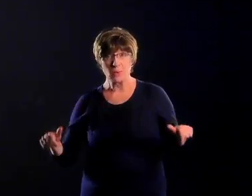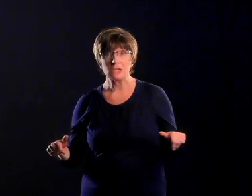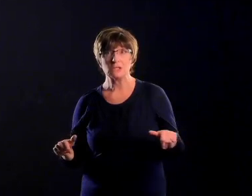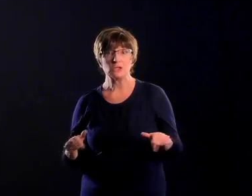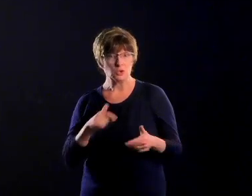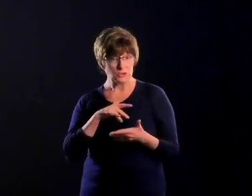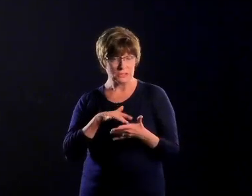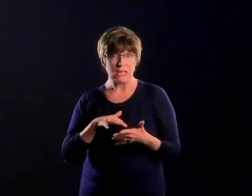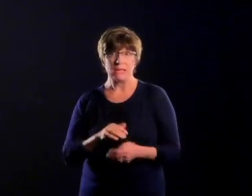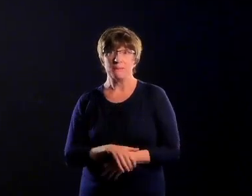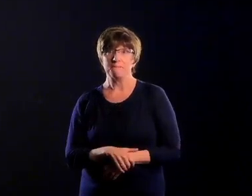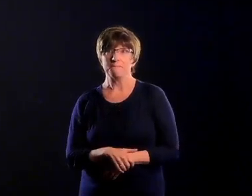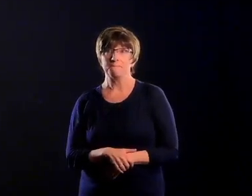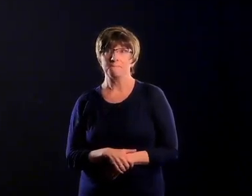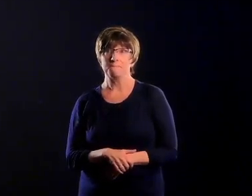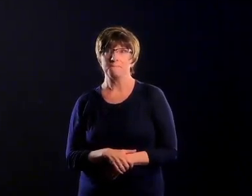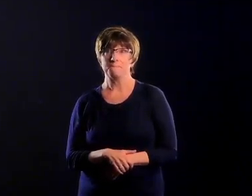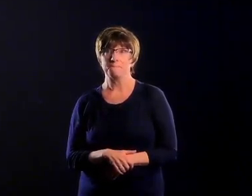study from.